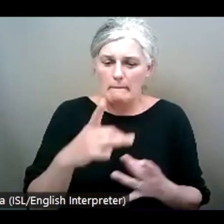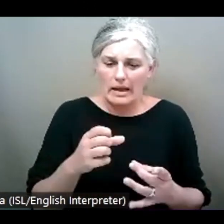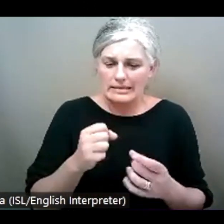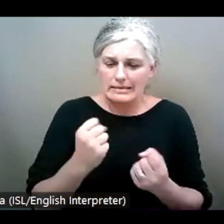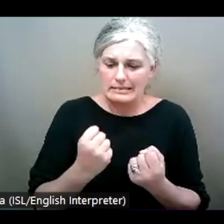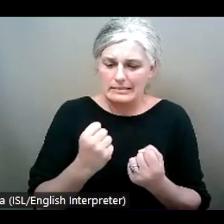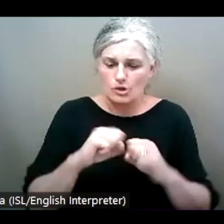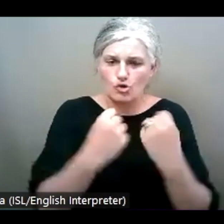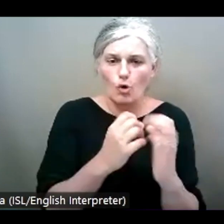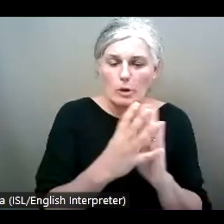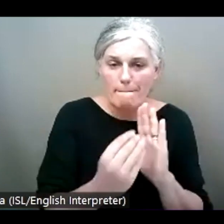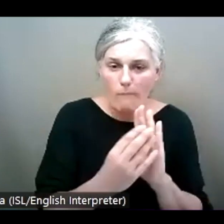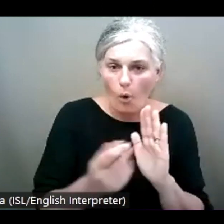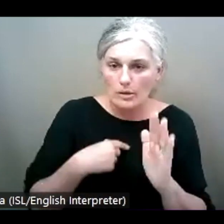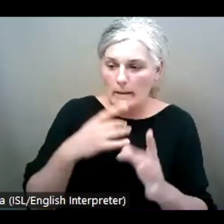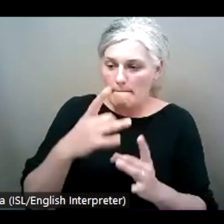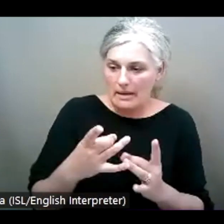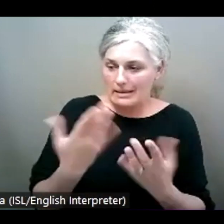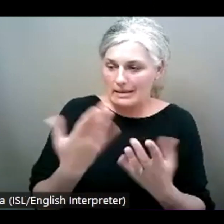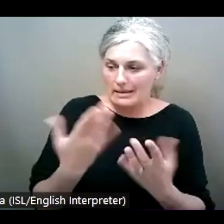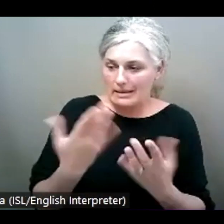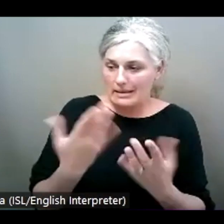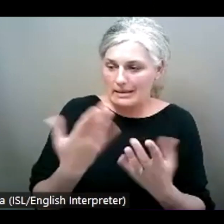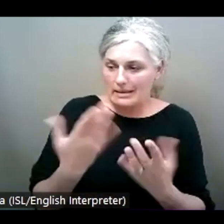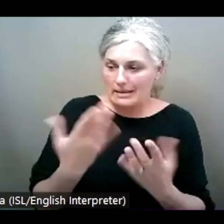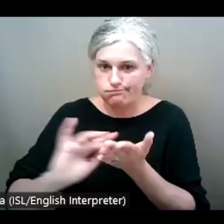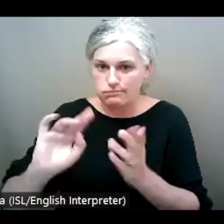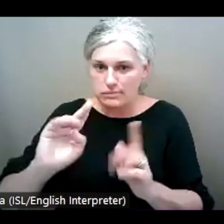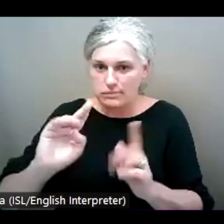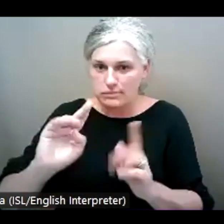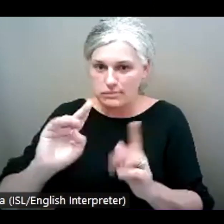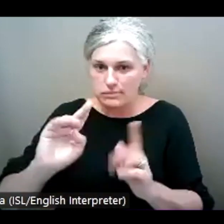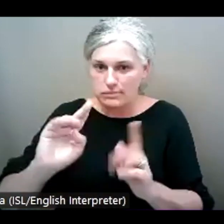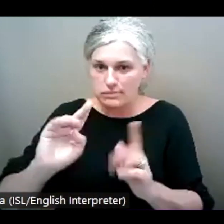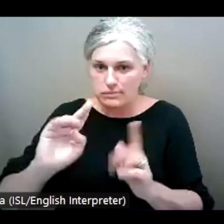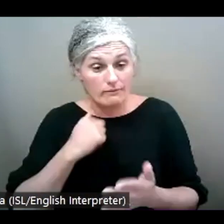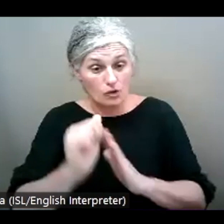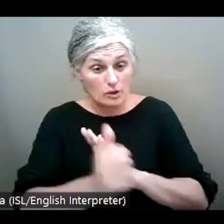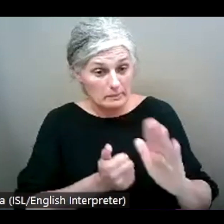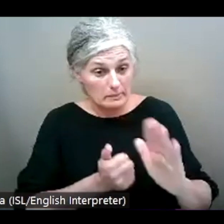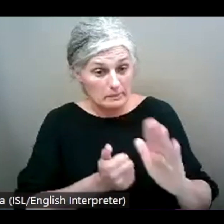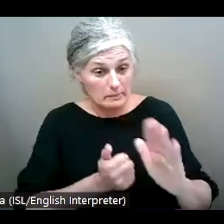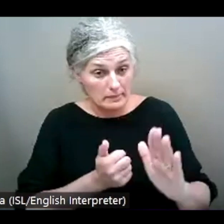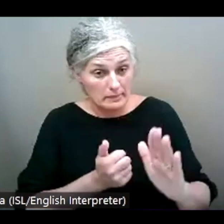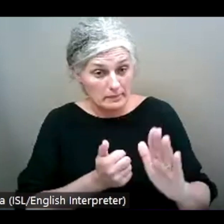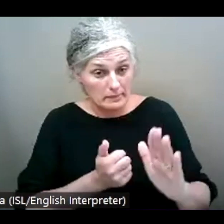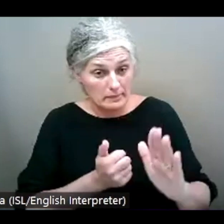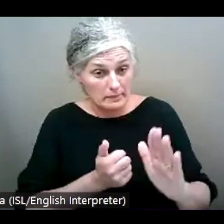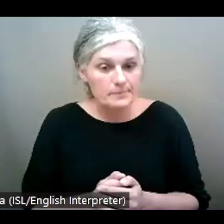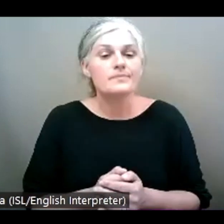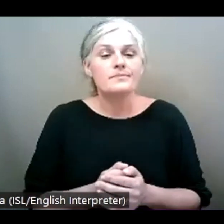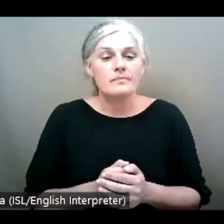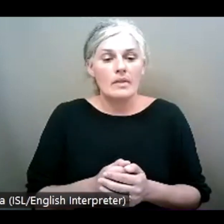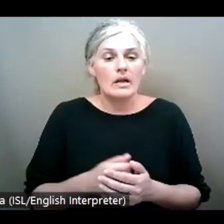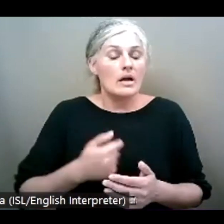to somebody that has only come across it now? Yeah, sure. Like you, just pop